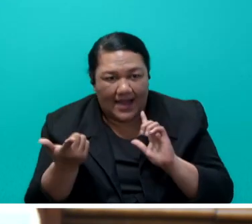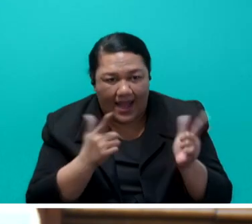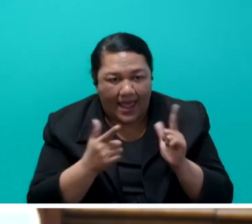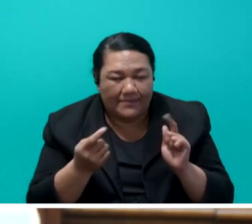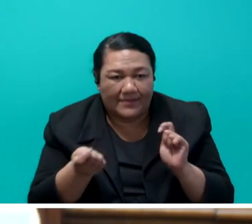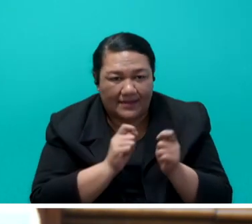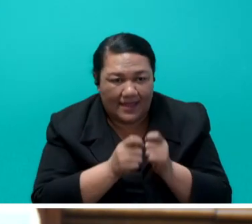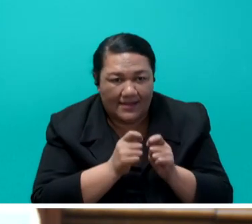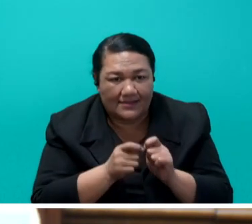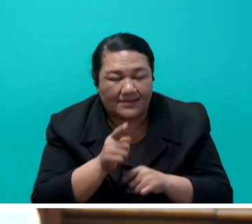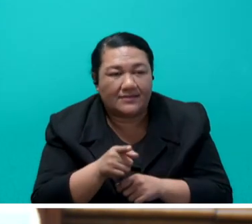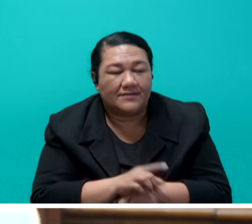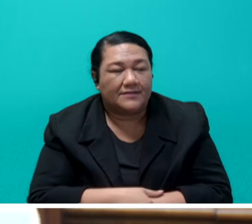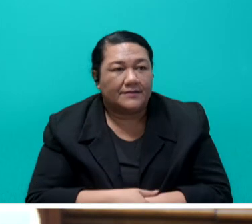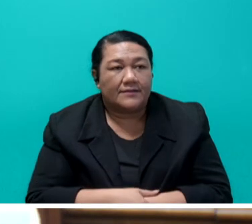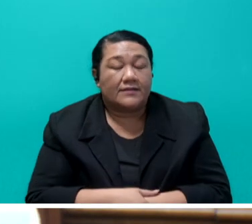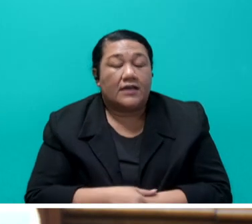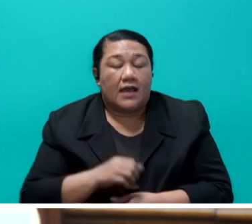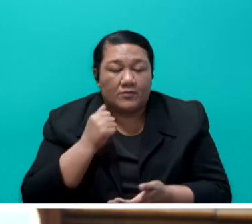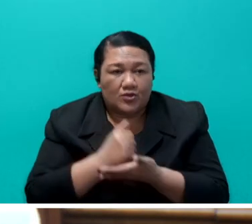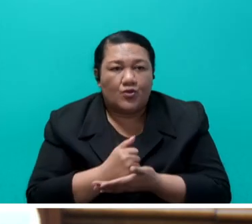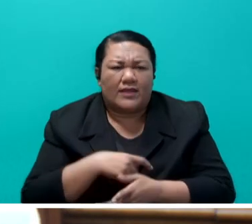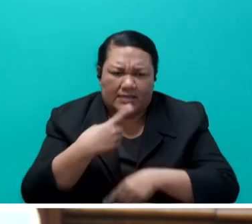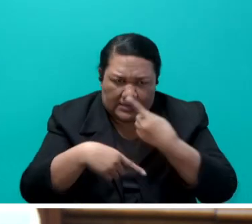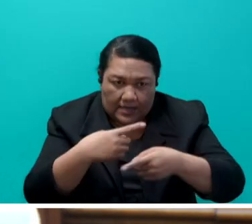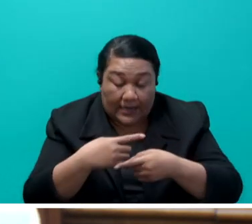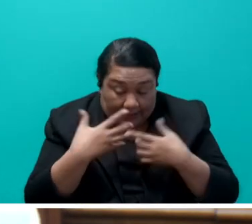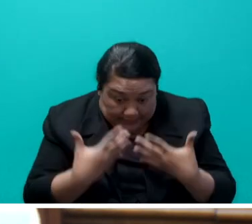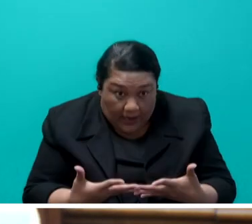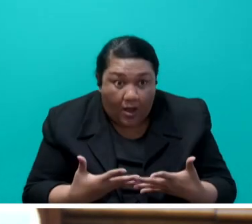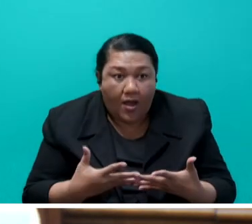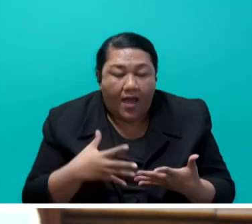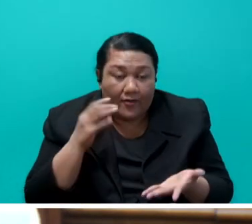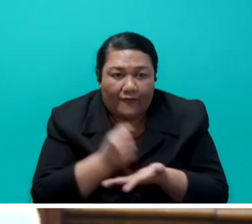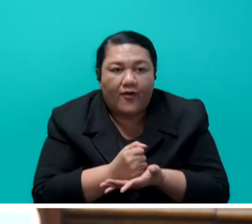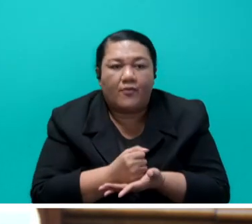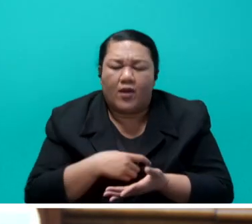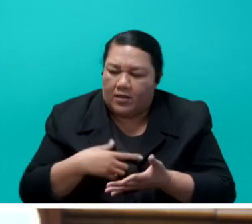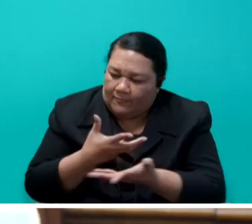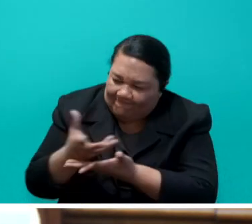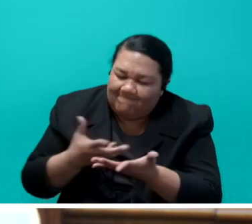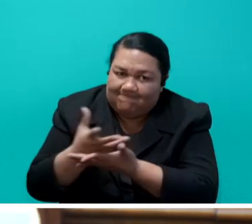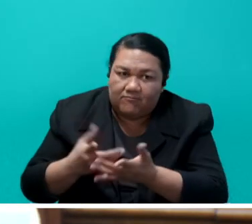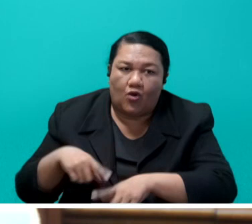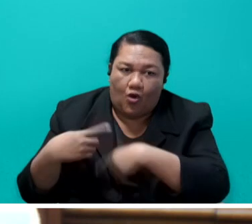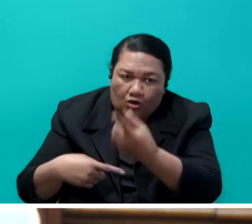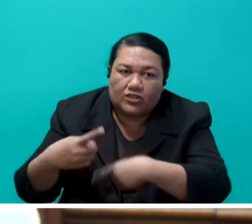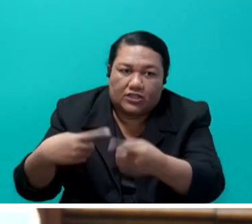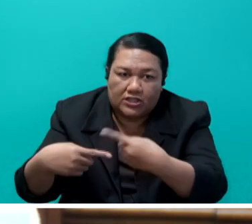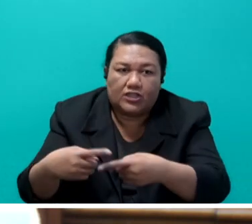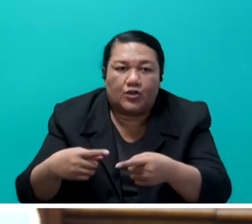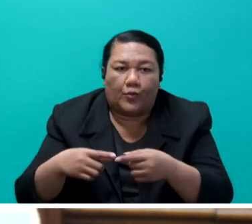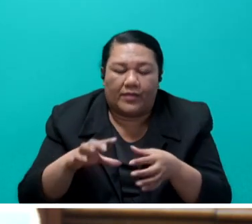ensure that there is continuous dialogue between our nations to ensure that these standards were